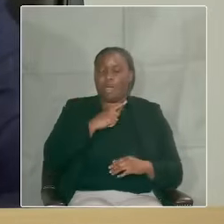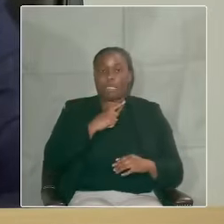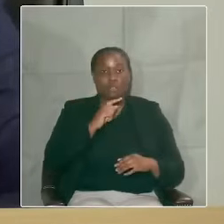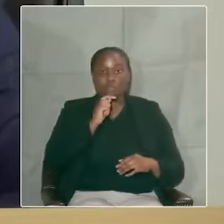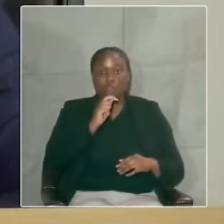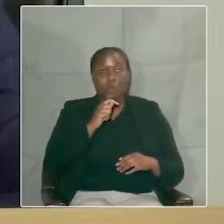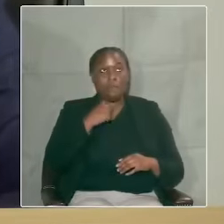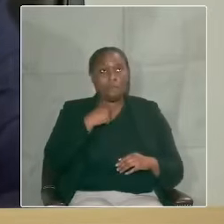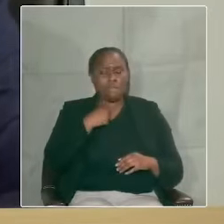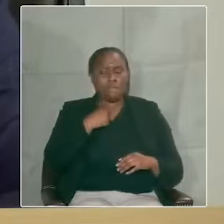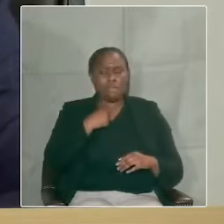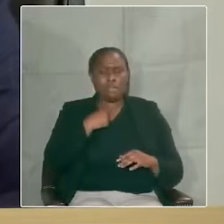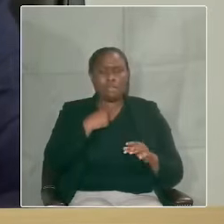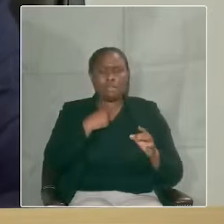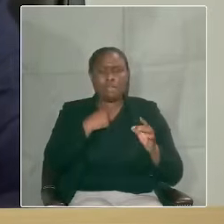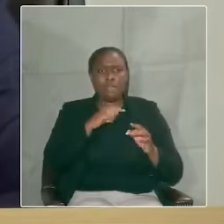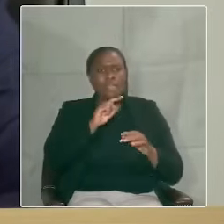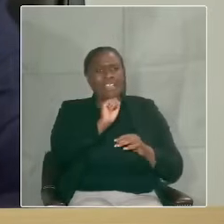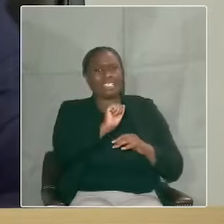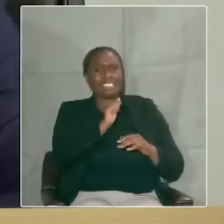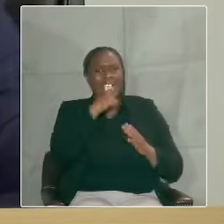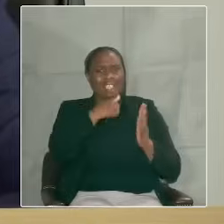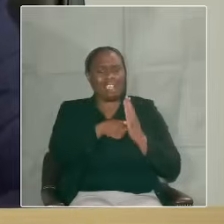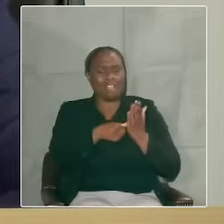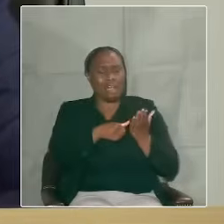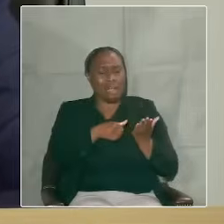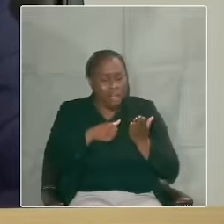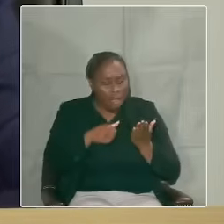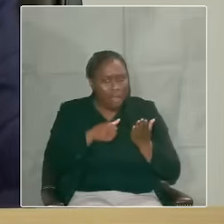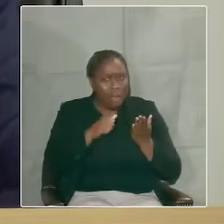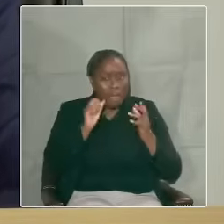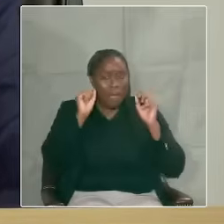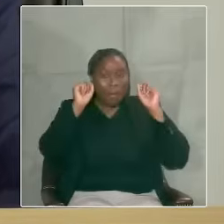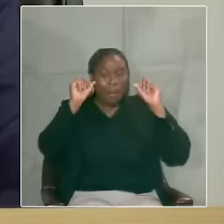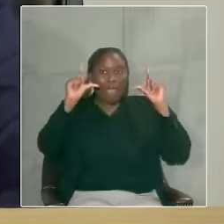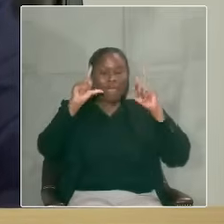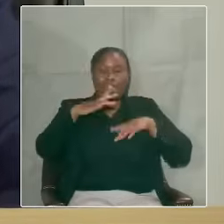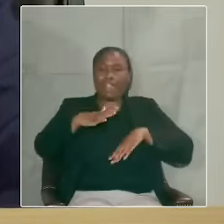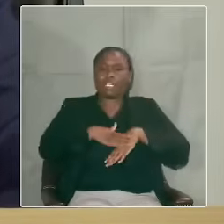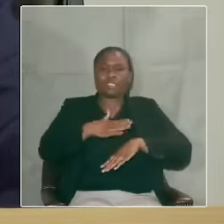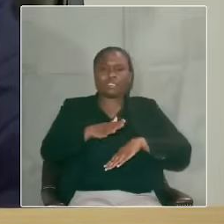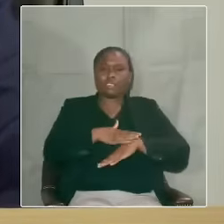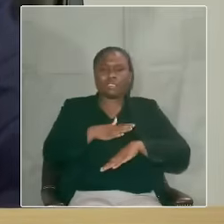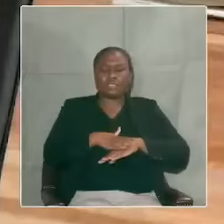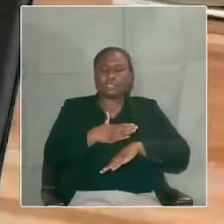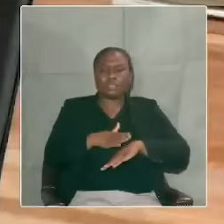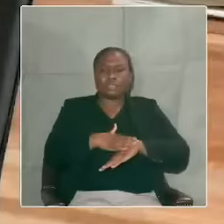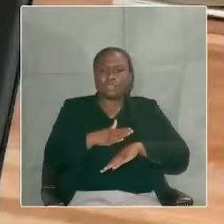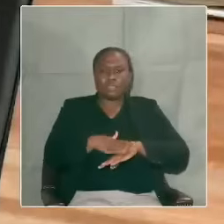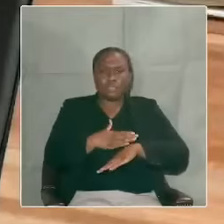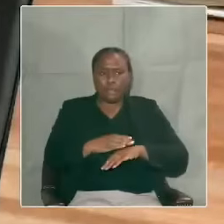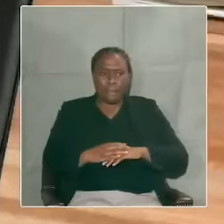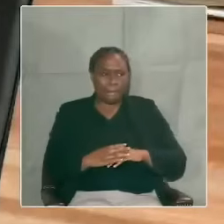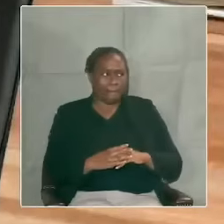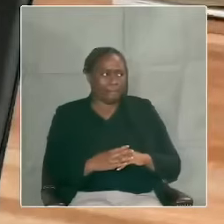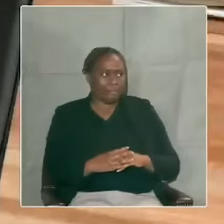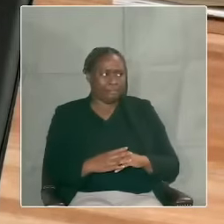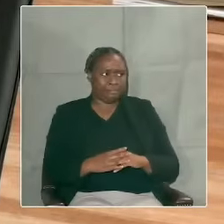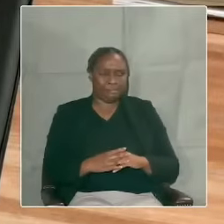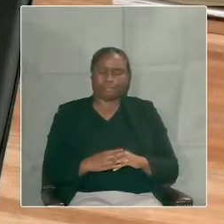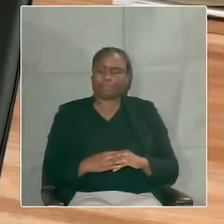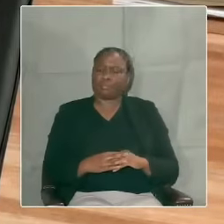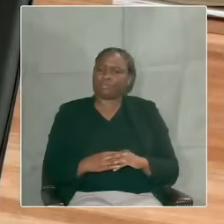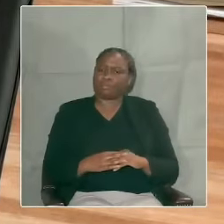aware very late of that letter of his that went out on the 17th of January. Do you know